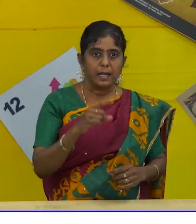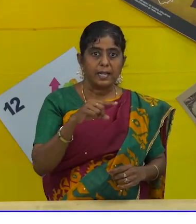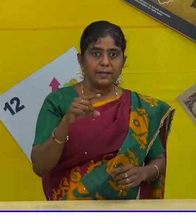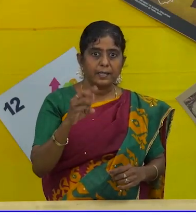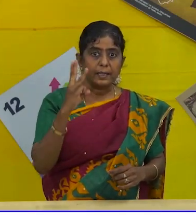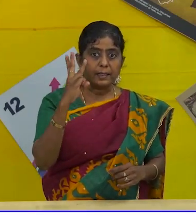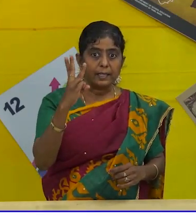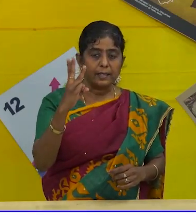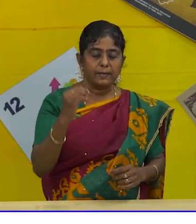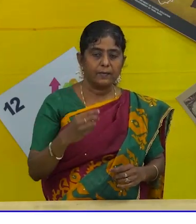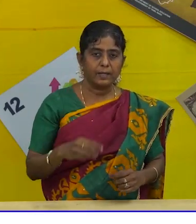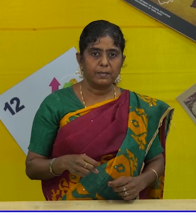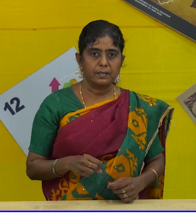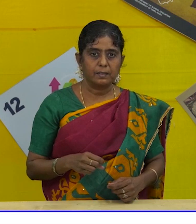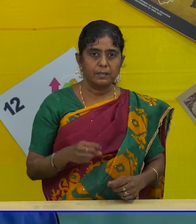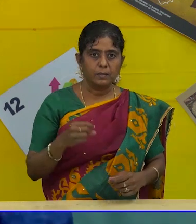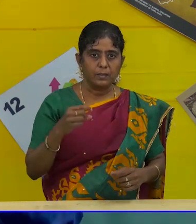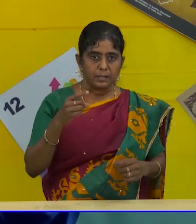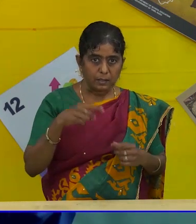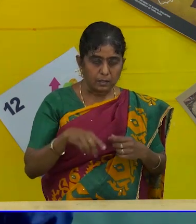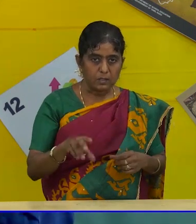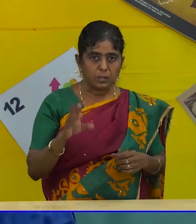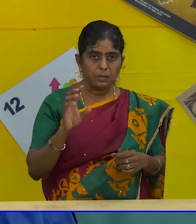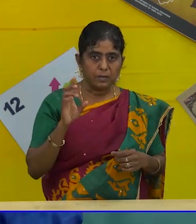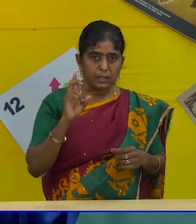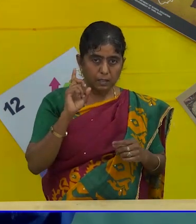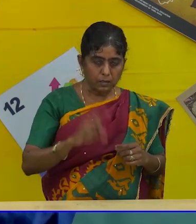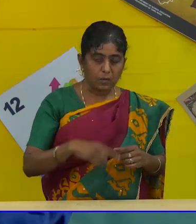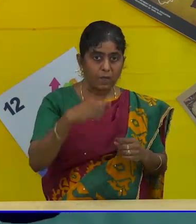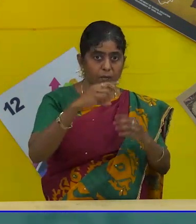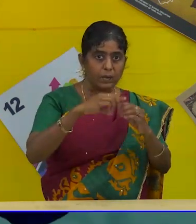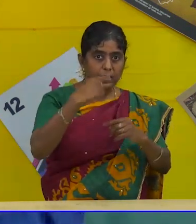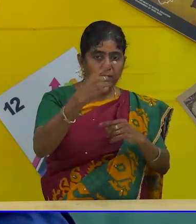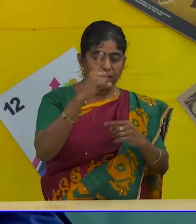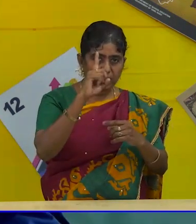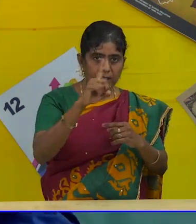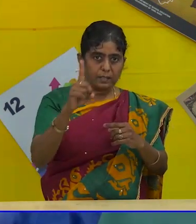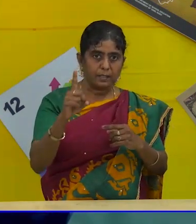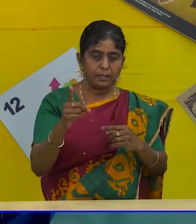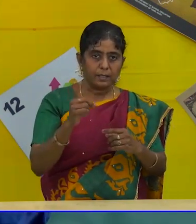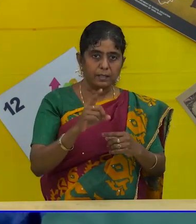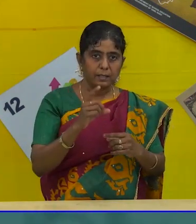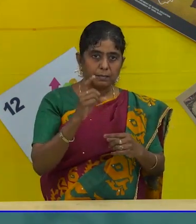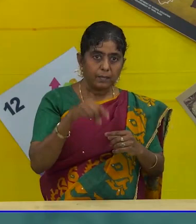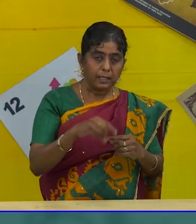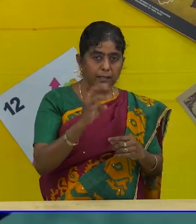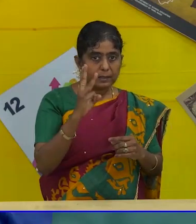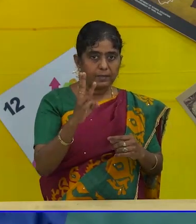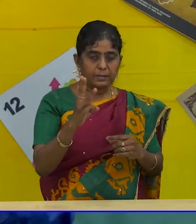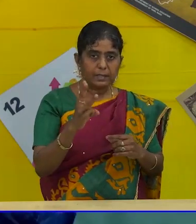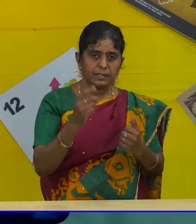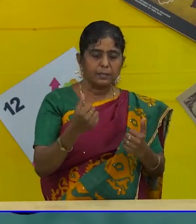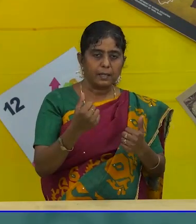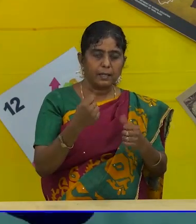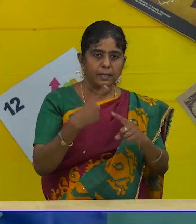linear equation in three variables. It also should be a first degree equation, but containing three variables